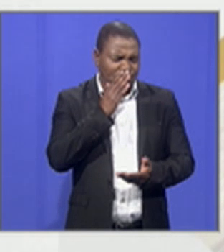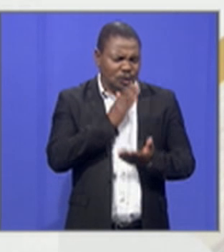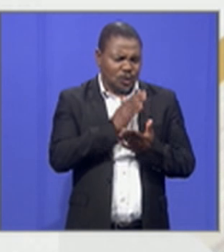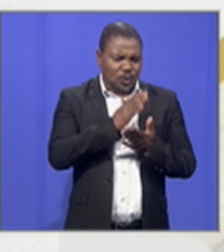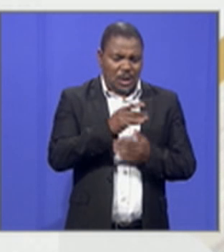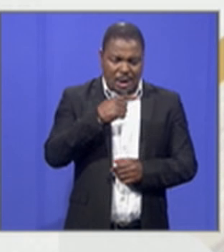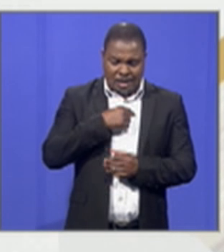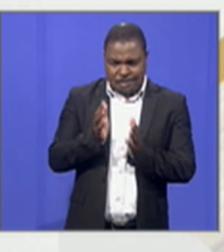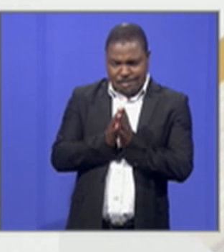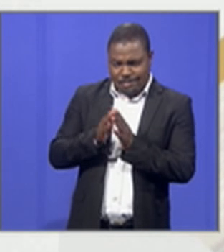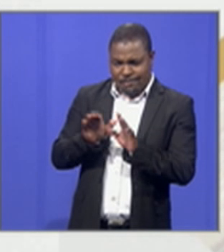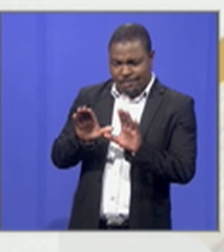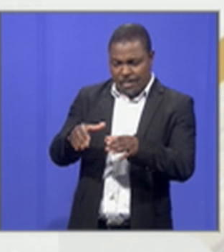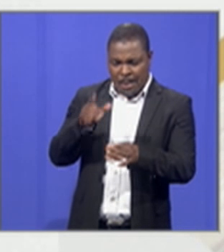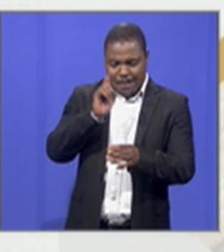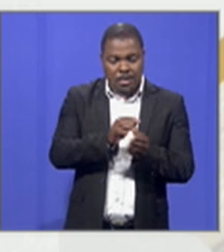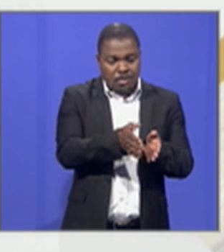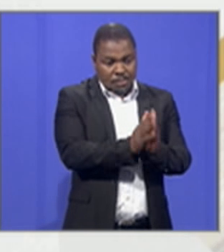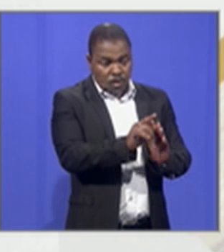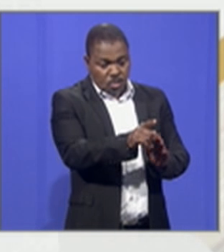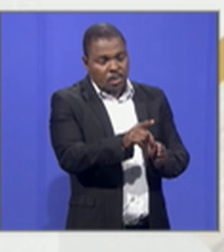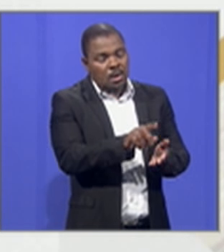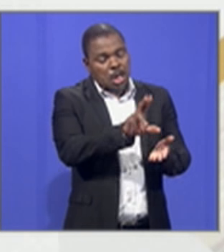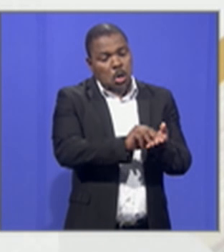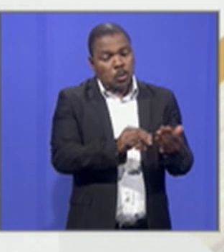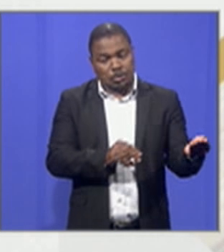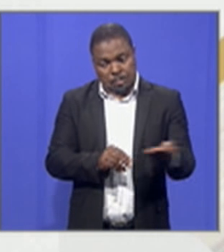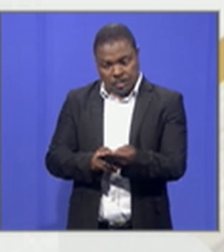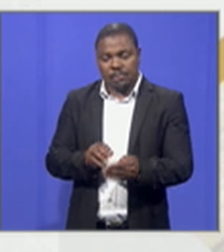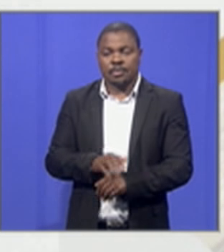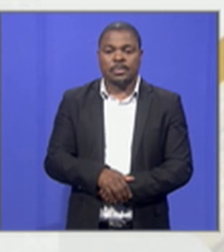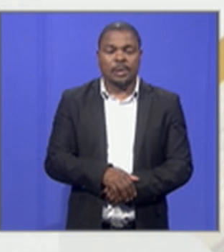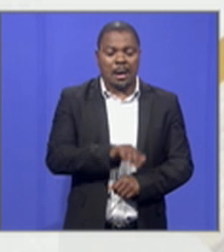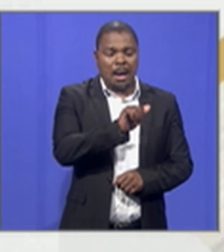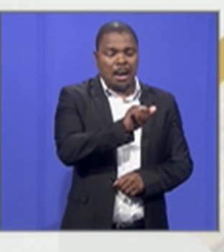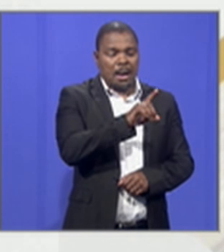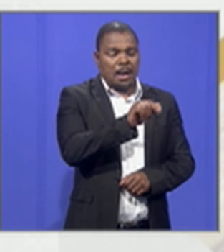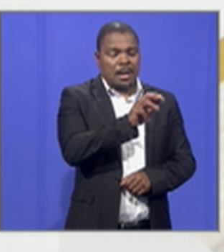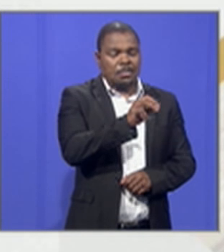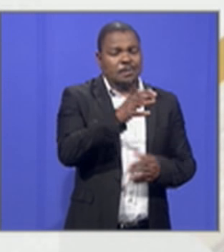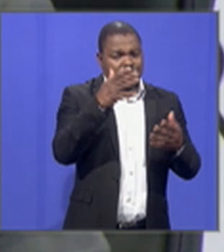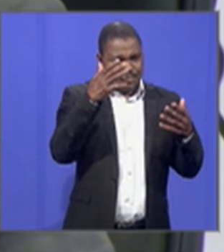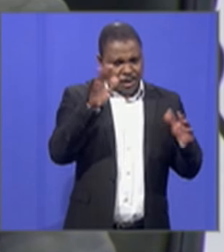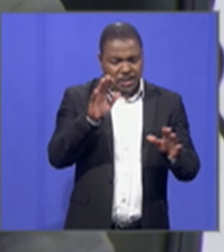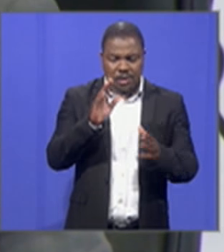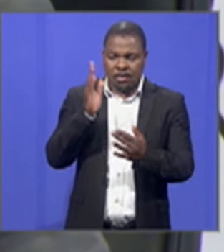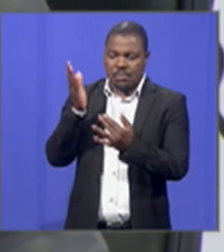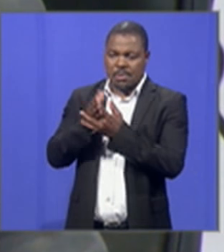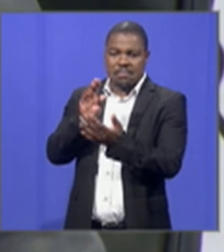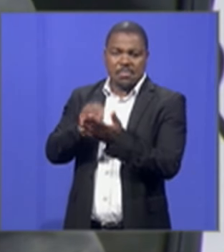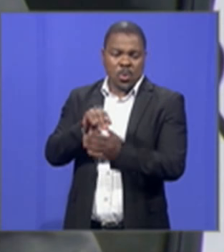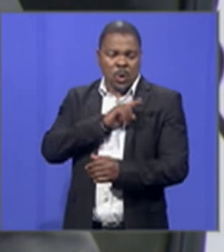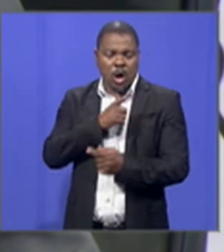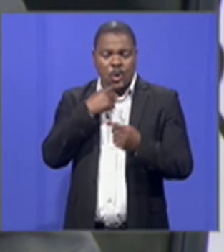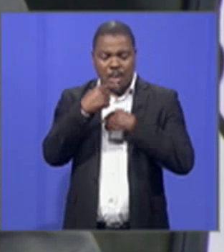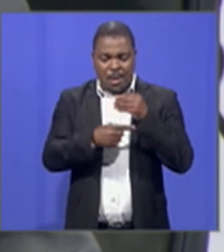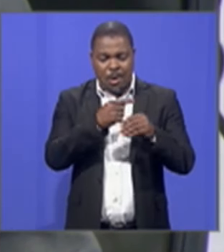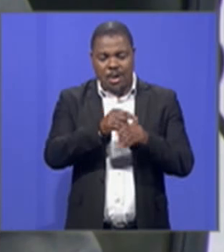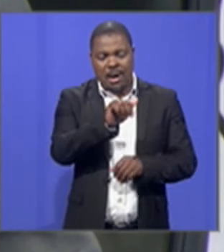commission to request that recording and play it before the nation. Adams o ile a bula molato kgahlanong le maloko a IDEC ao a